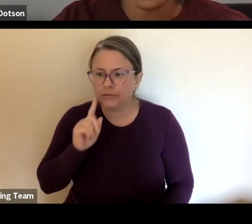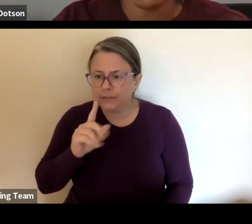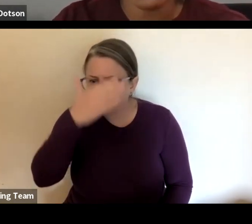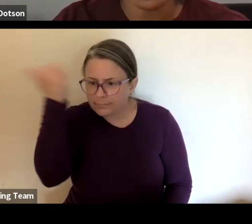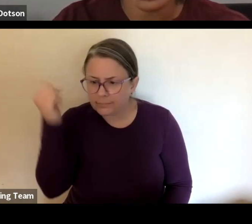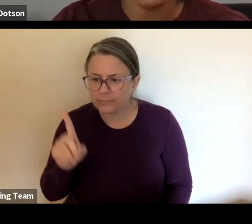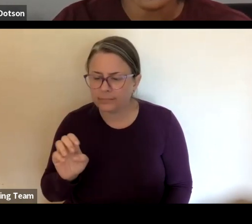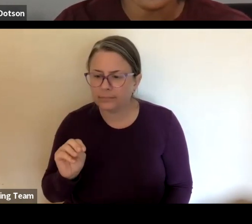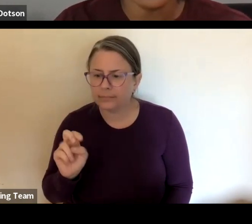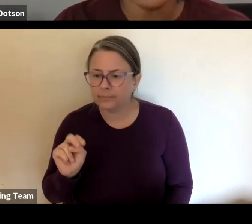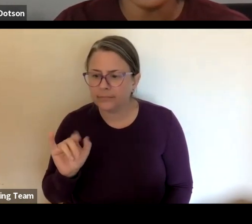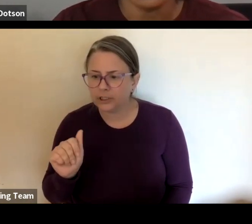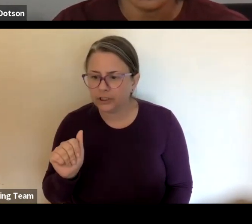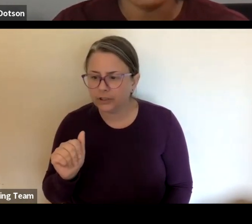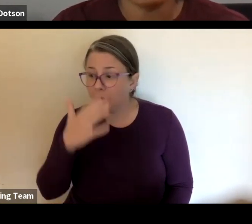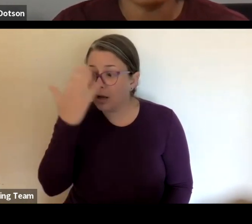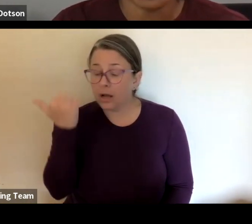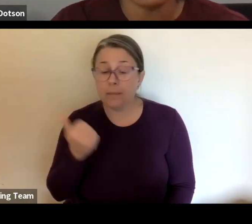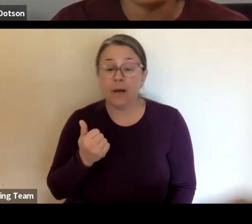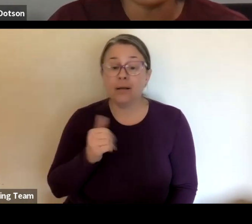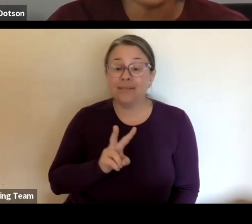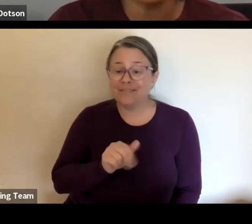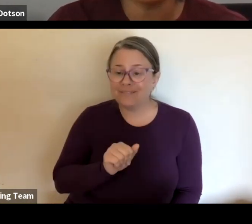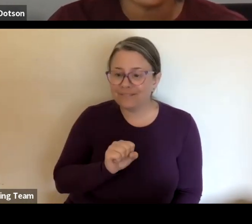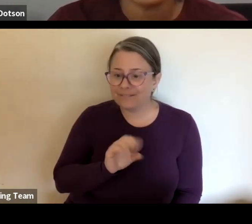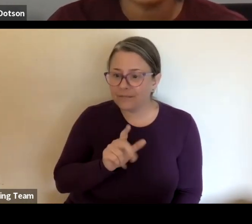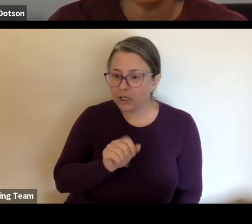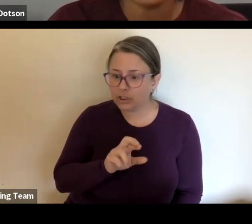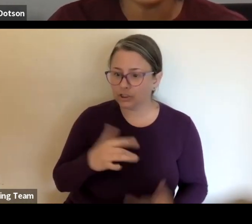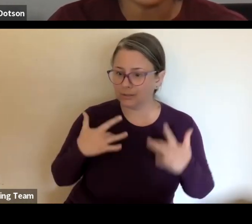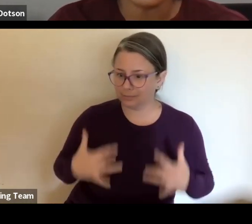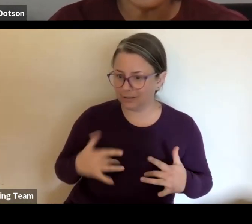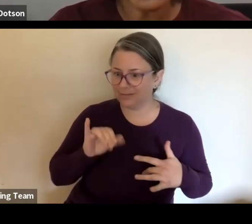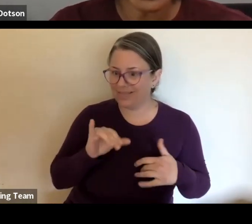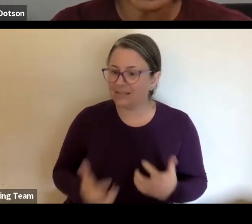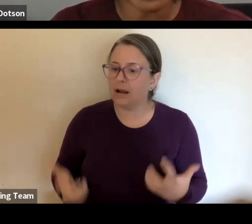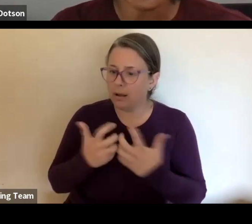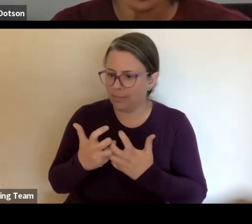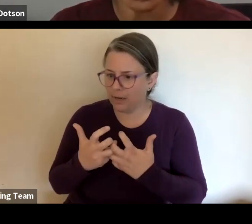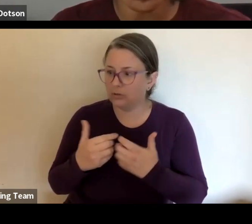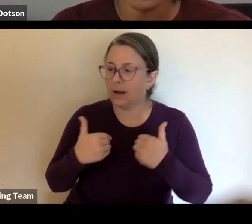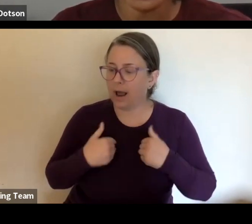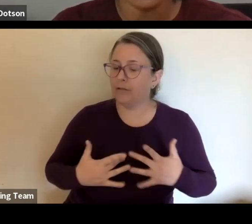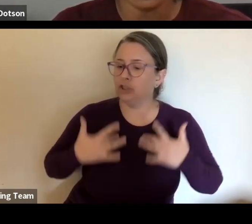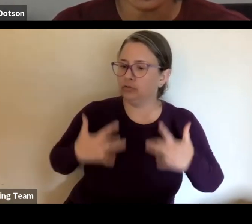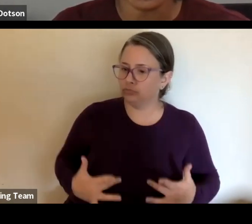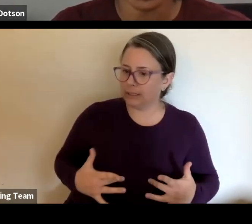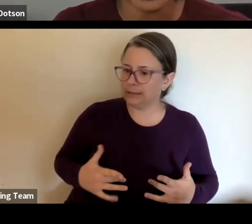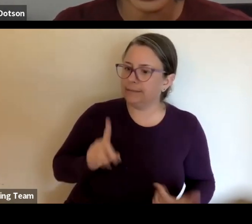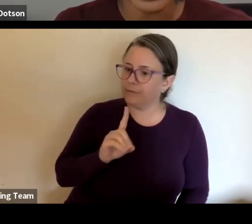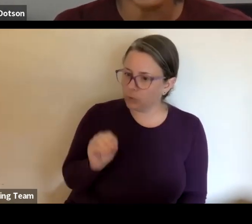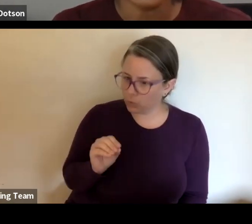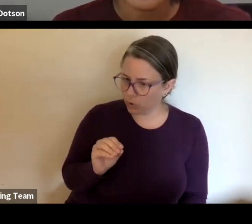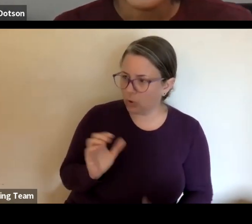disorder and a high white matter hyperintensity burden, that means that we're kind of looking